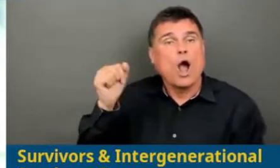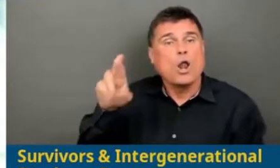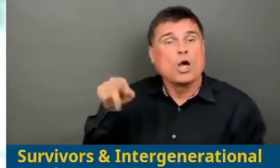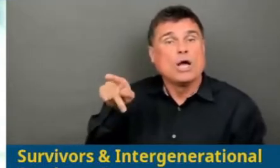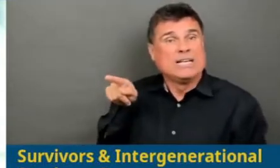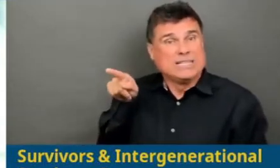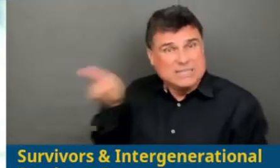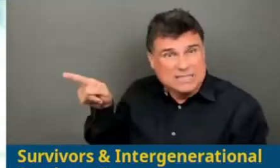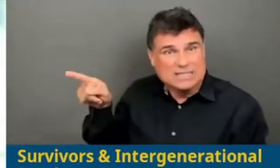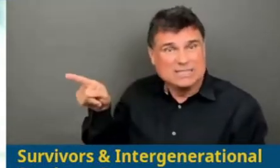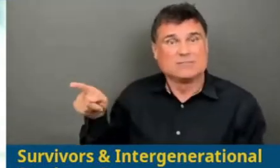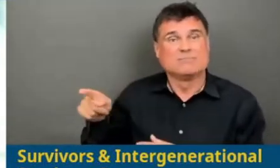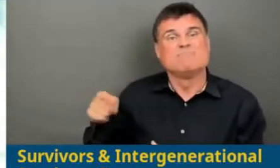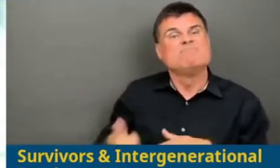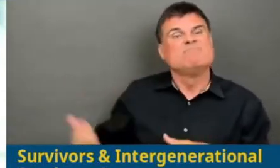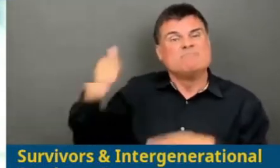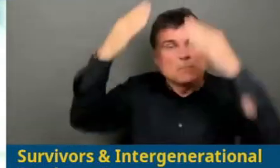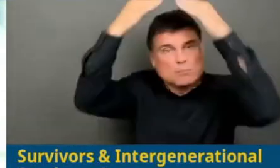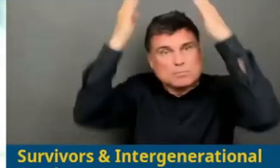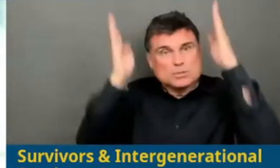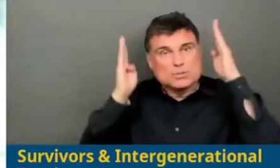bringing home children